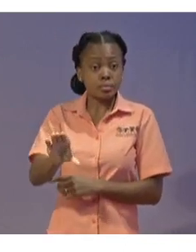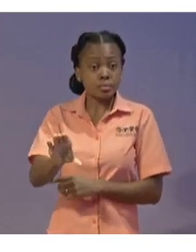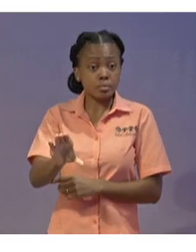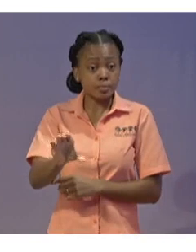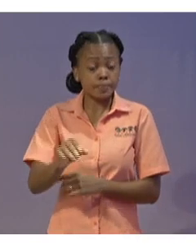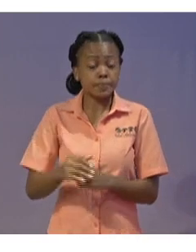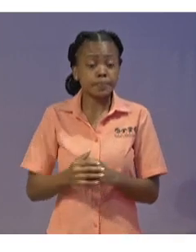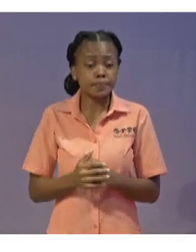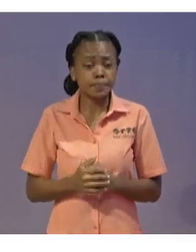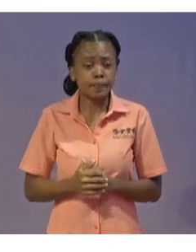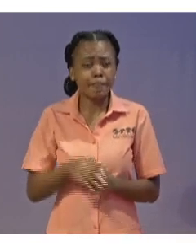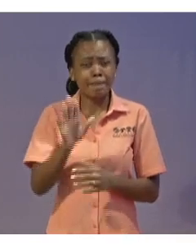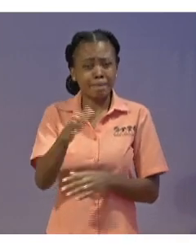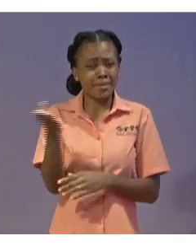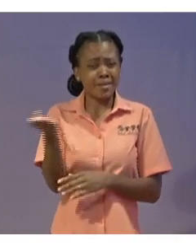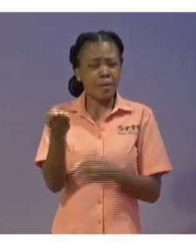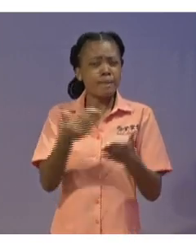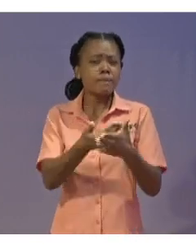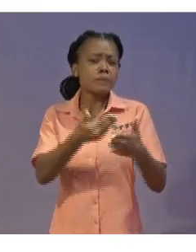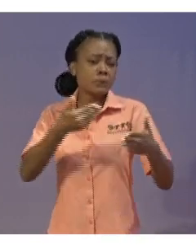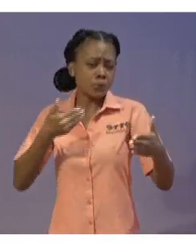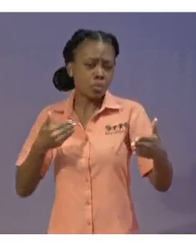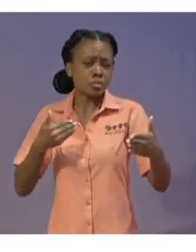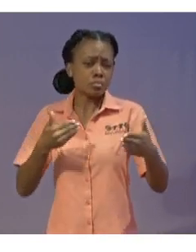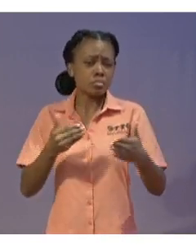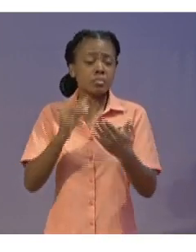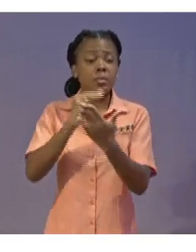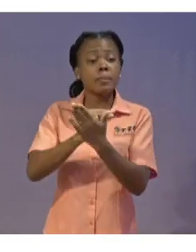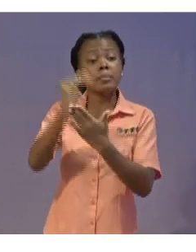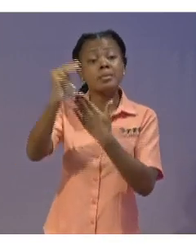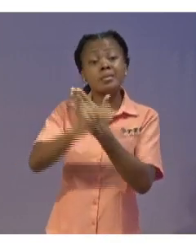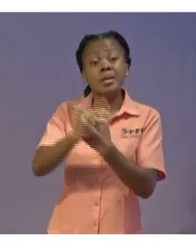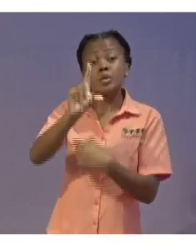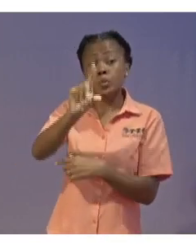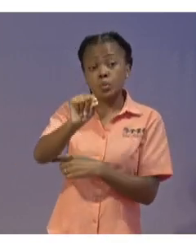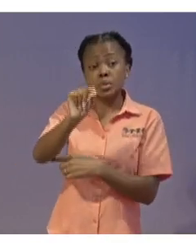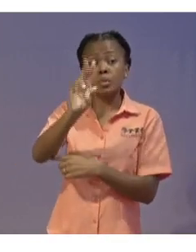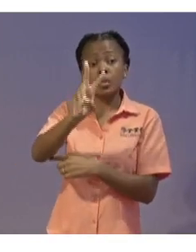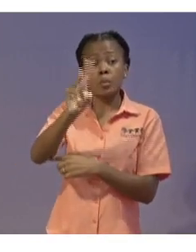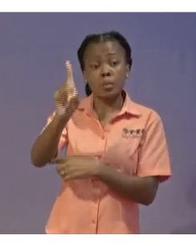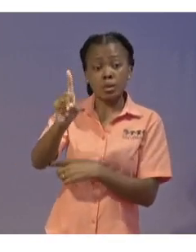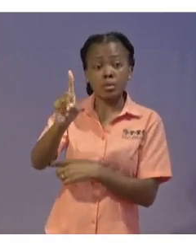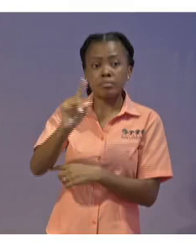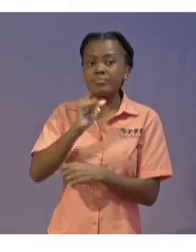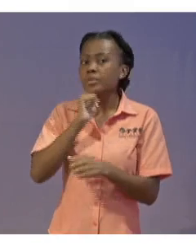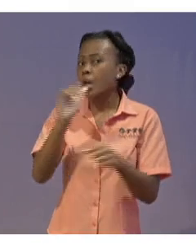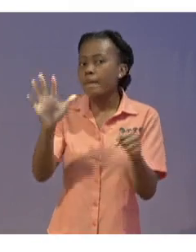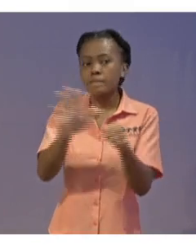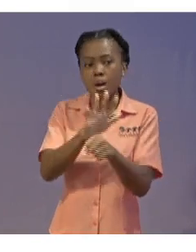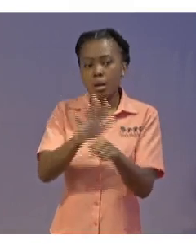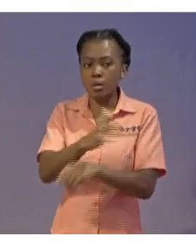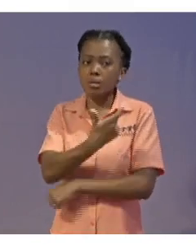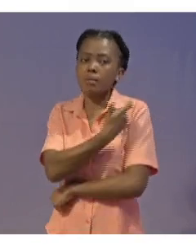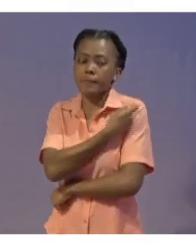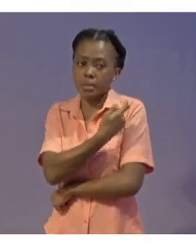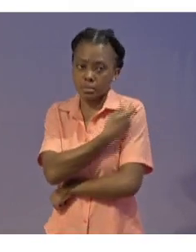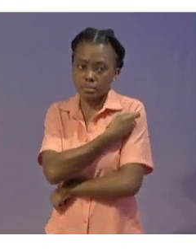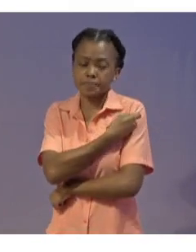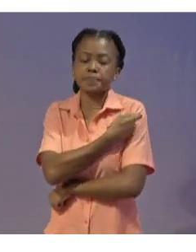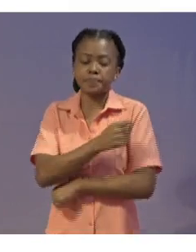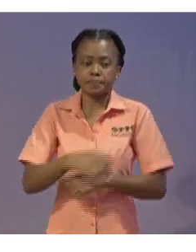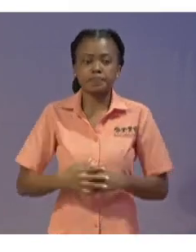of May 2021, 390. Those who are not fully vaccinated, 2,505 plus the